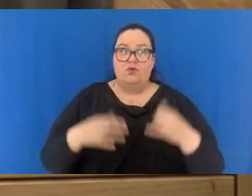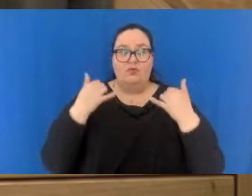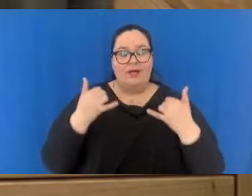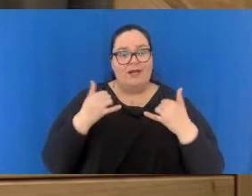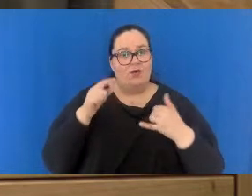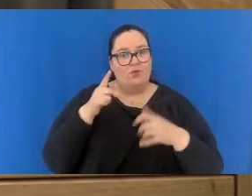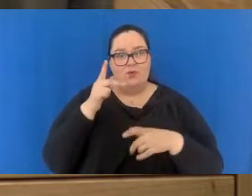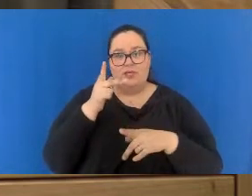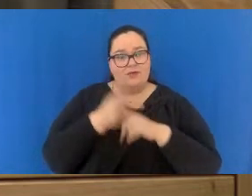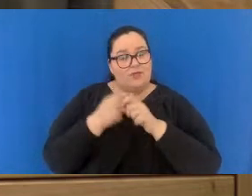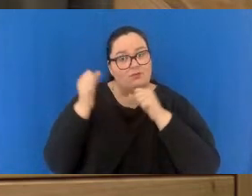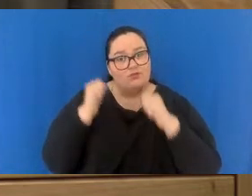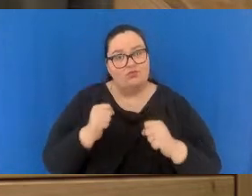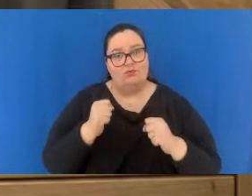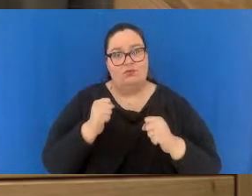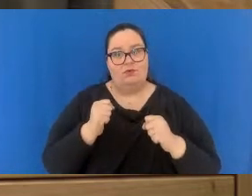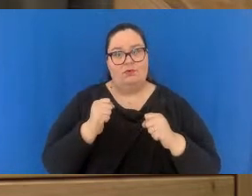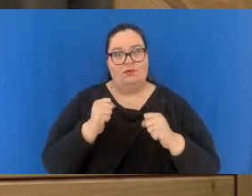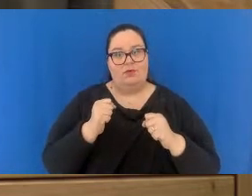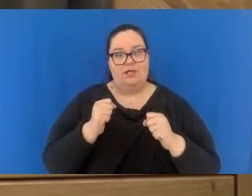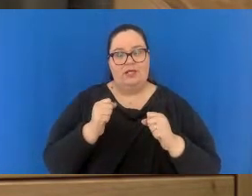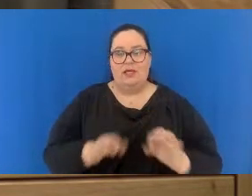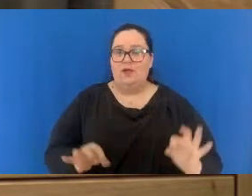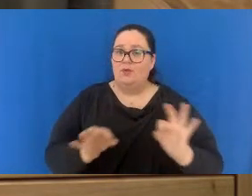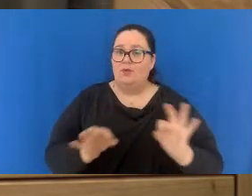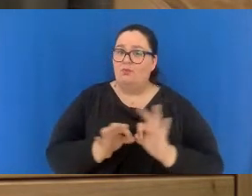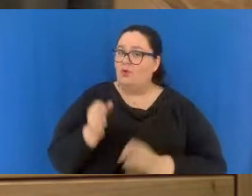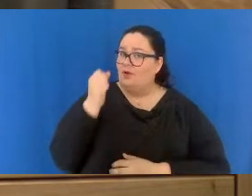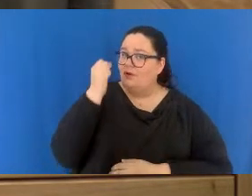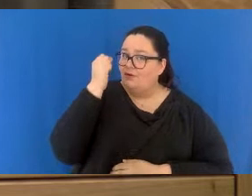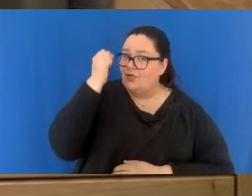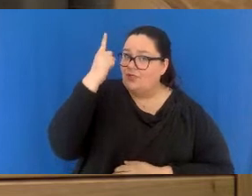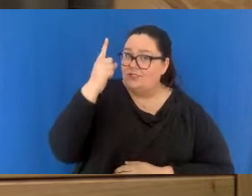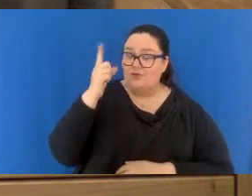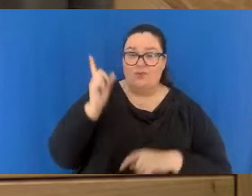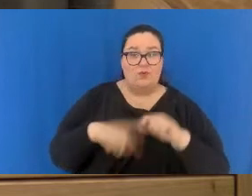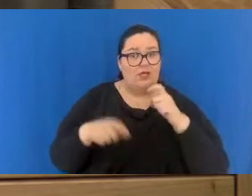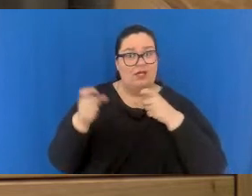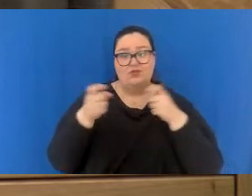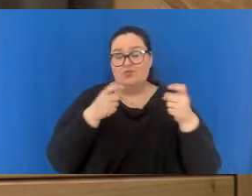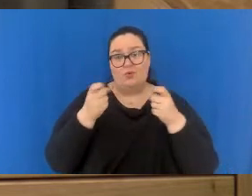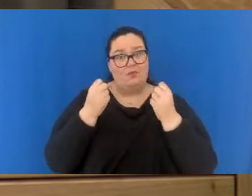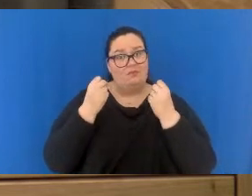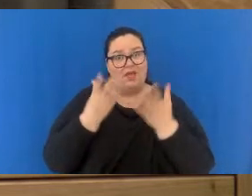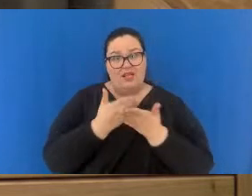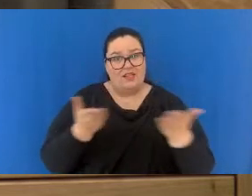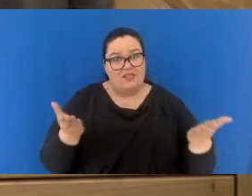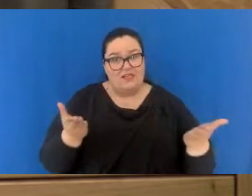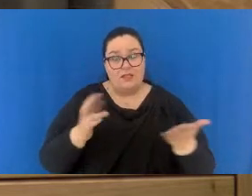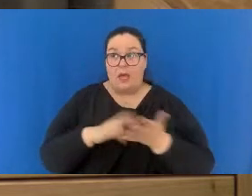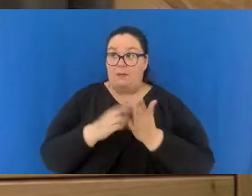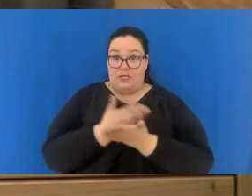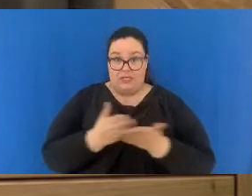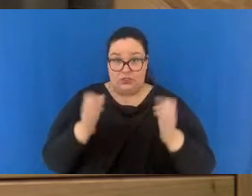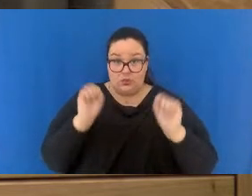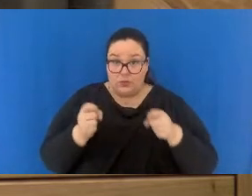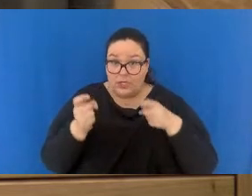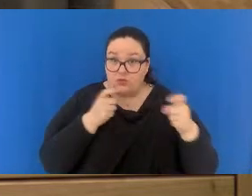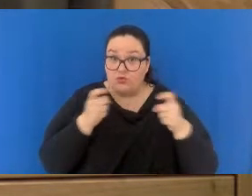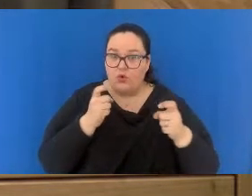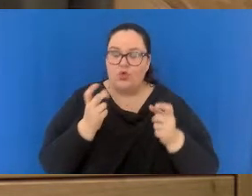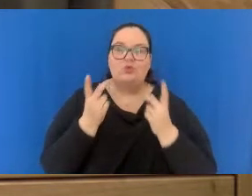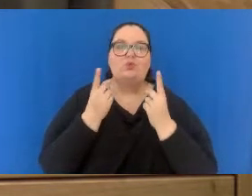strong and to understand that there are many things out of our control. So we must do what is in our control.